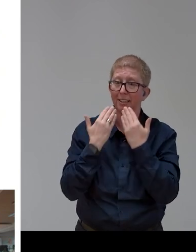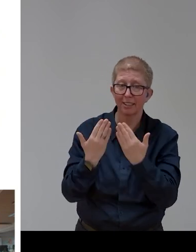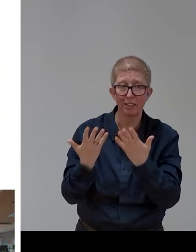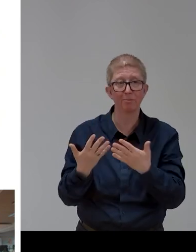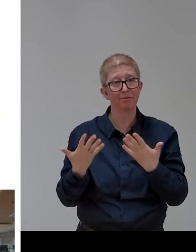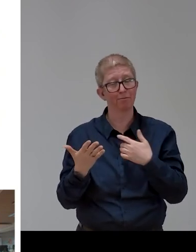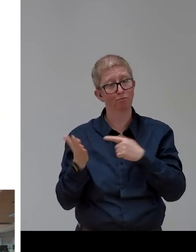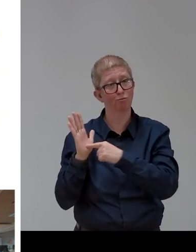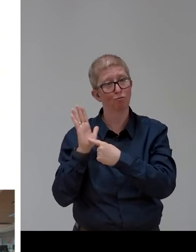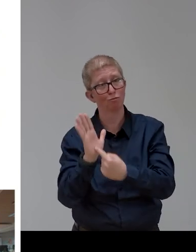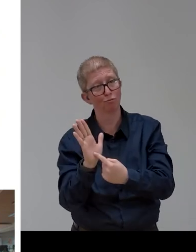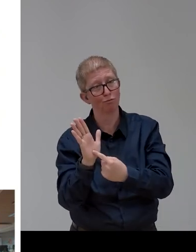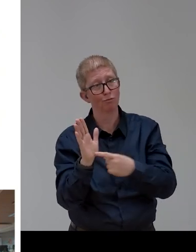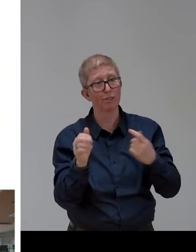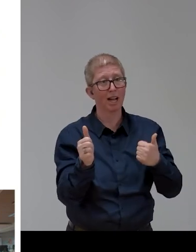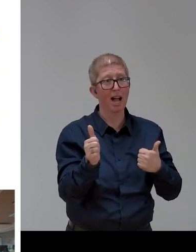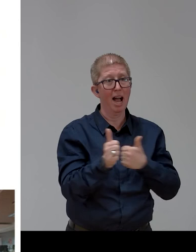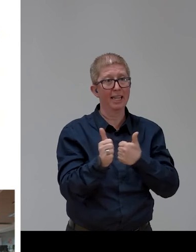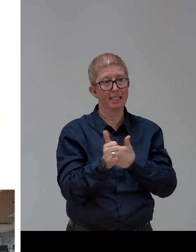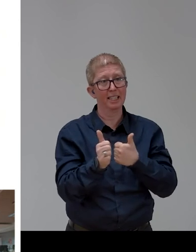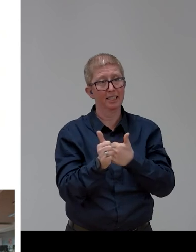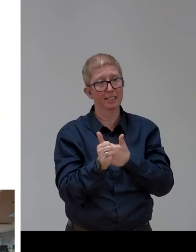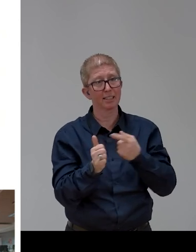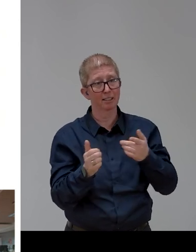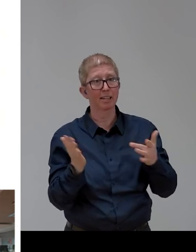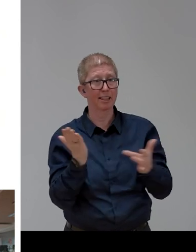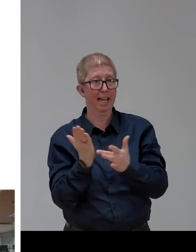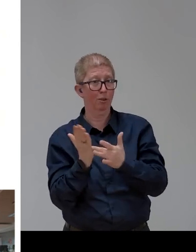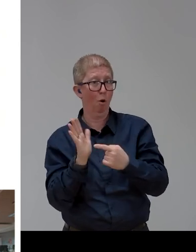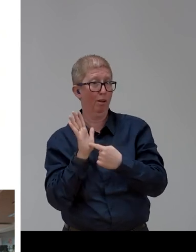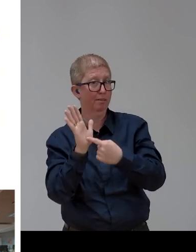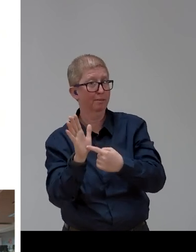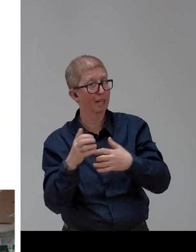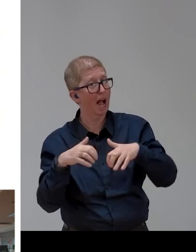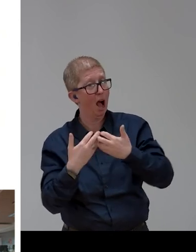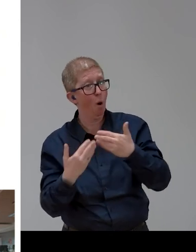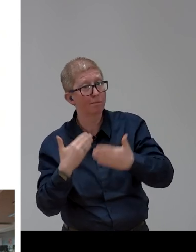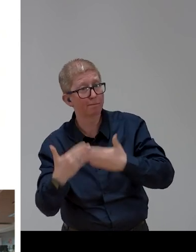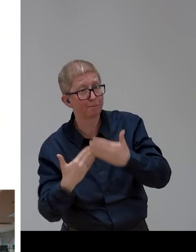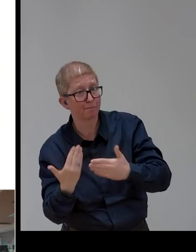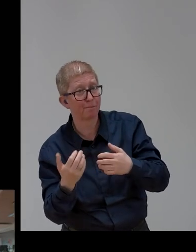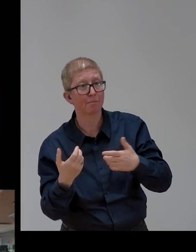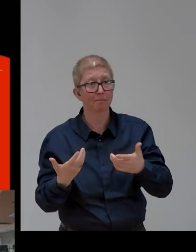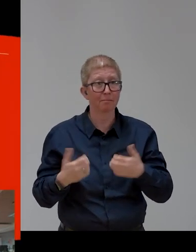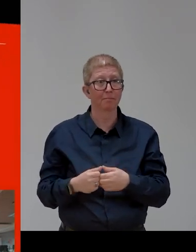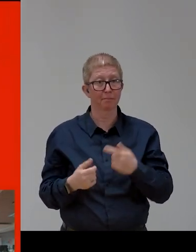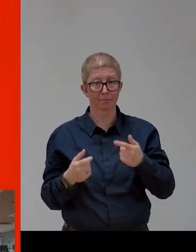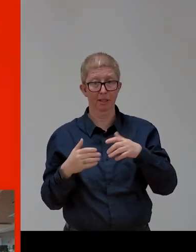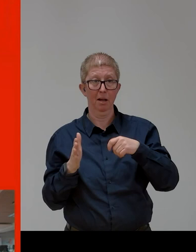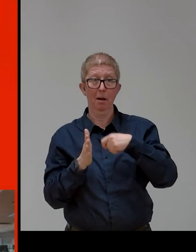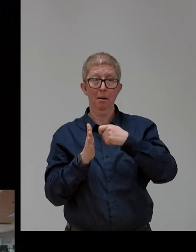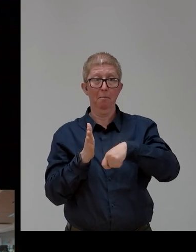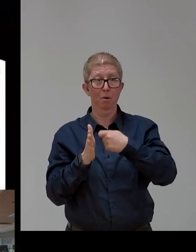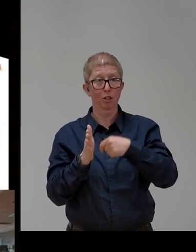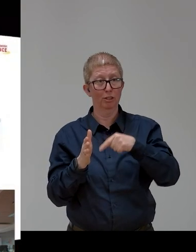of assistive products in 3D. This project is a result from the collaboration between Fundación 11